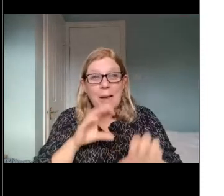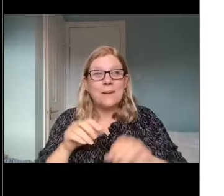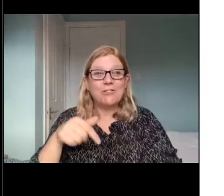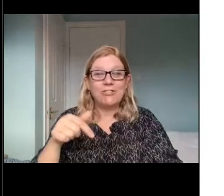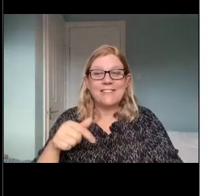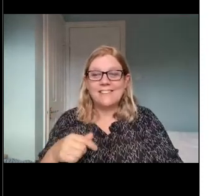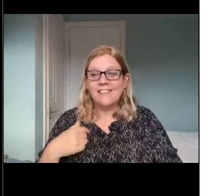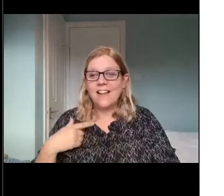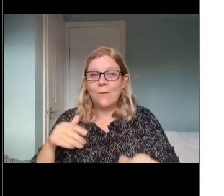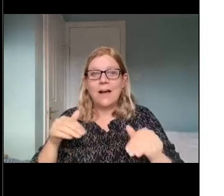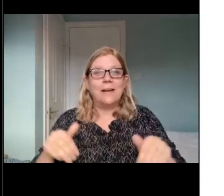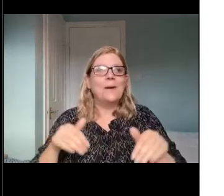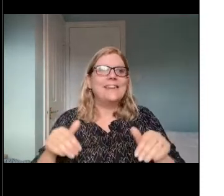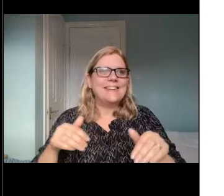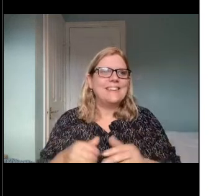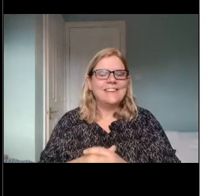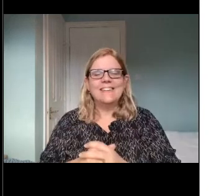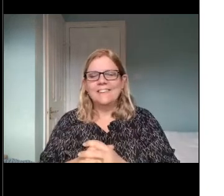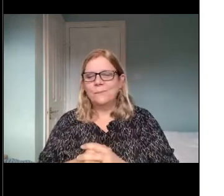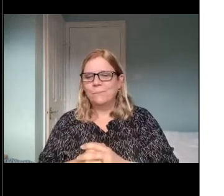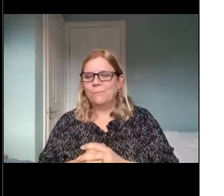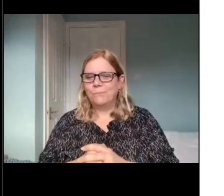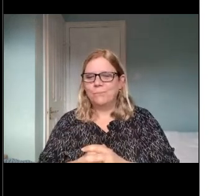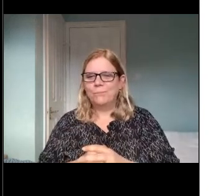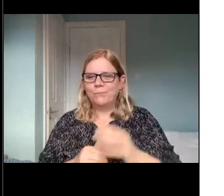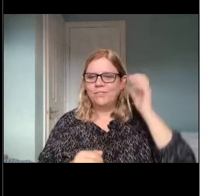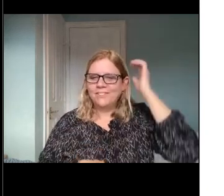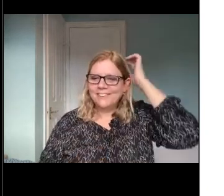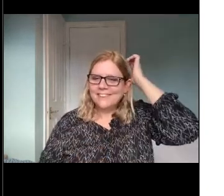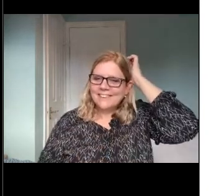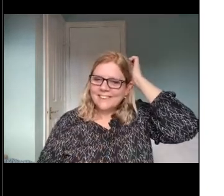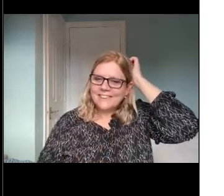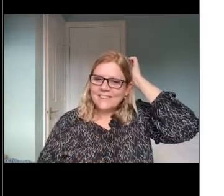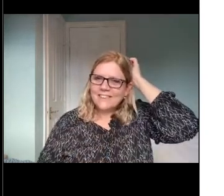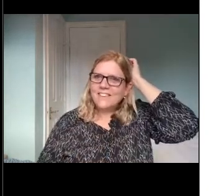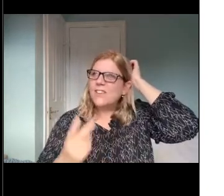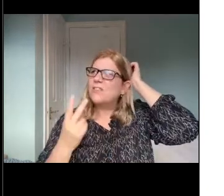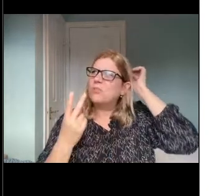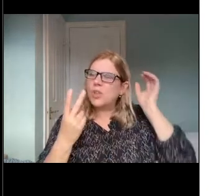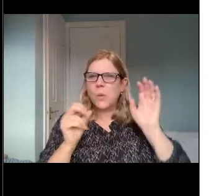with the STEM work, the Glossary project, really is something I've been waiting for my entire career.